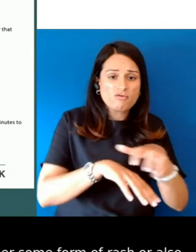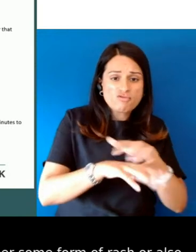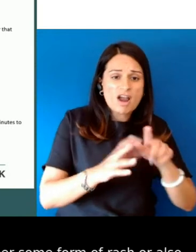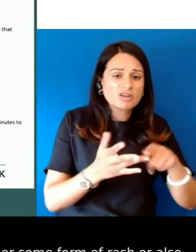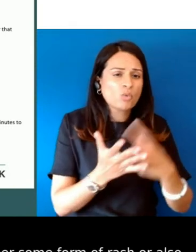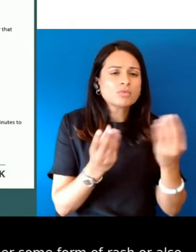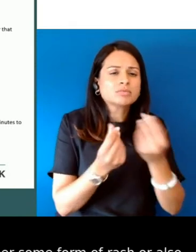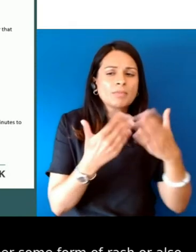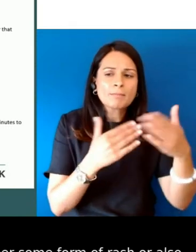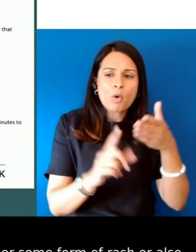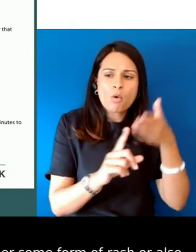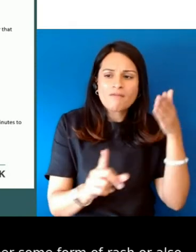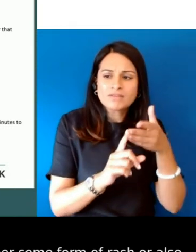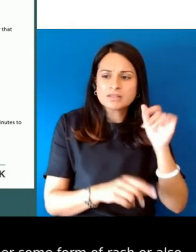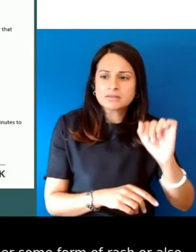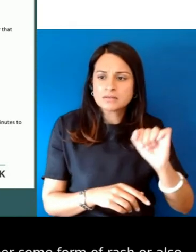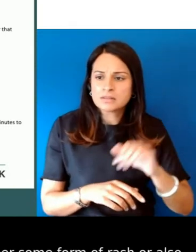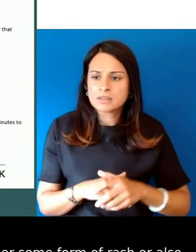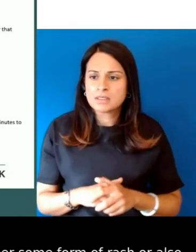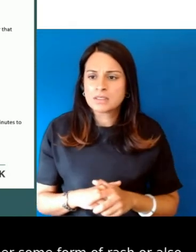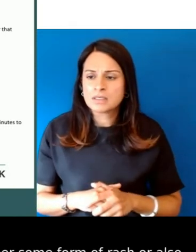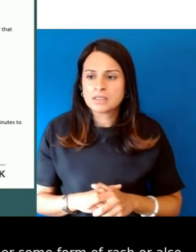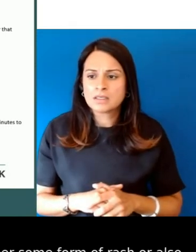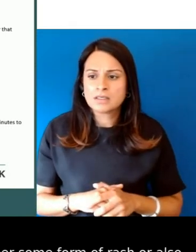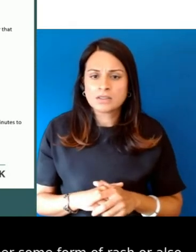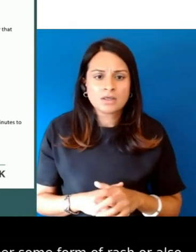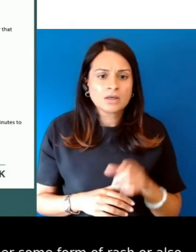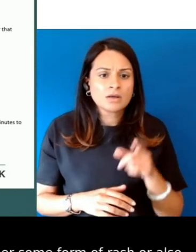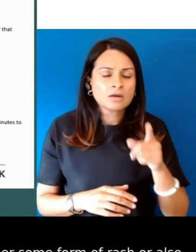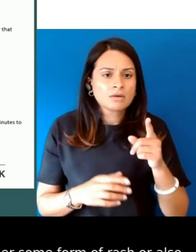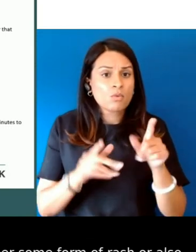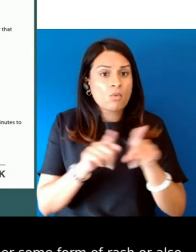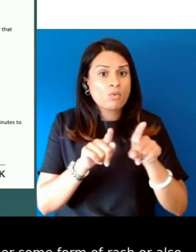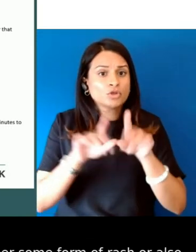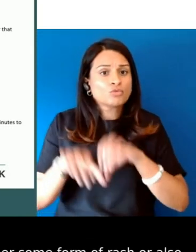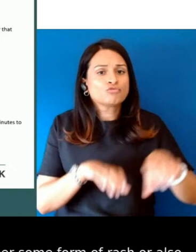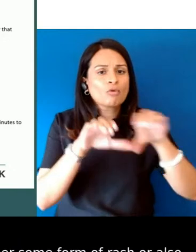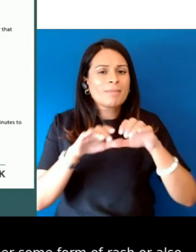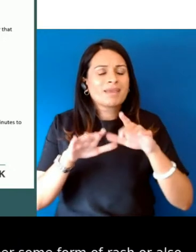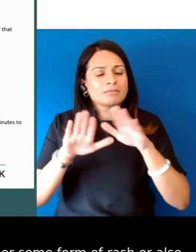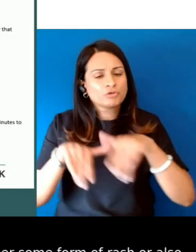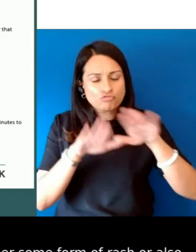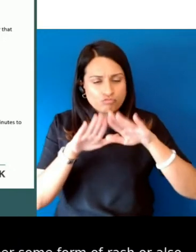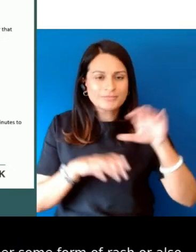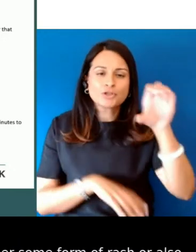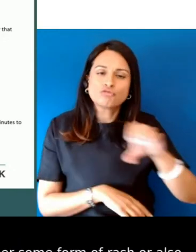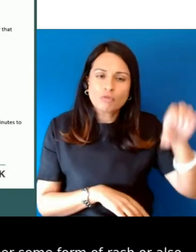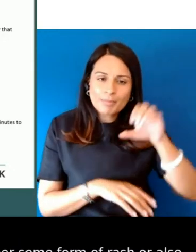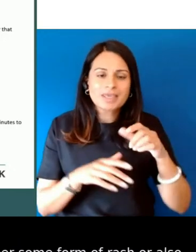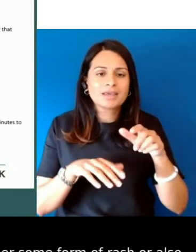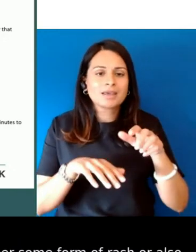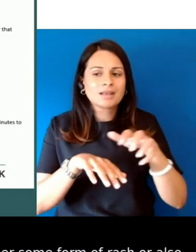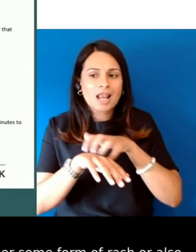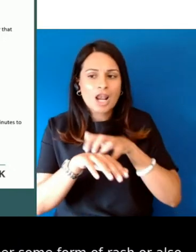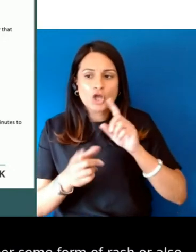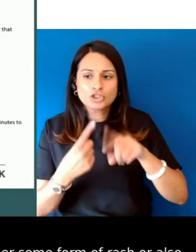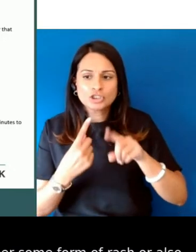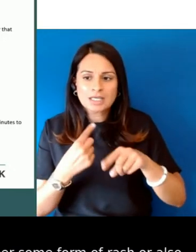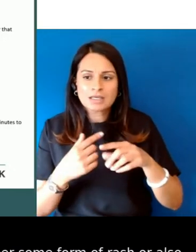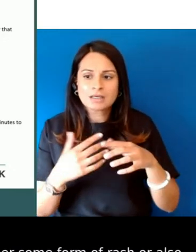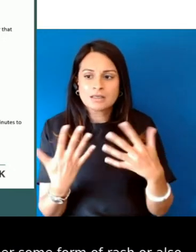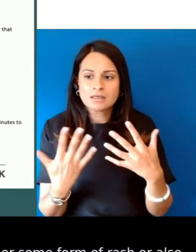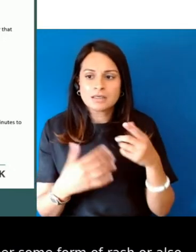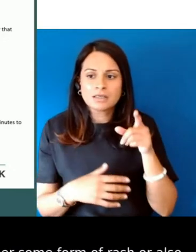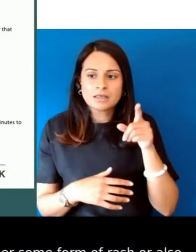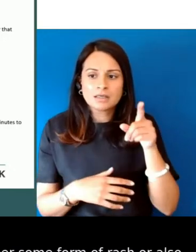now i've included also the european analogy and societies and consensus on definition or lack of consensus as it